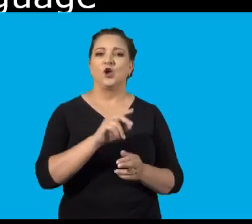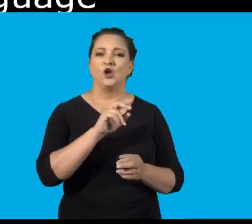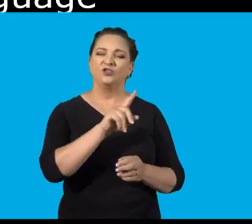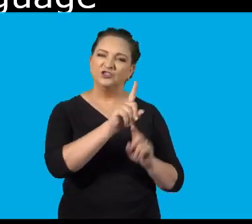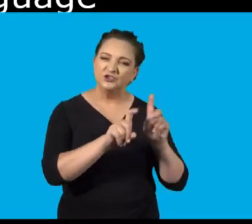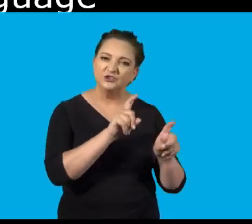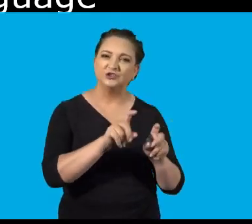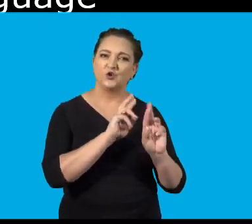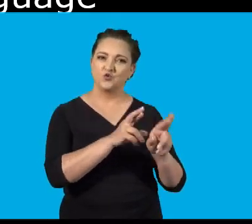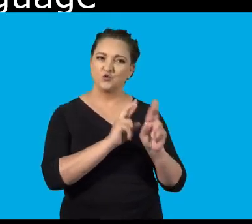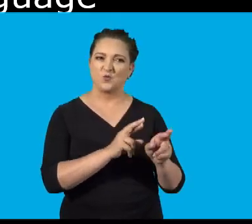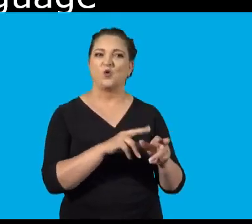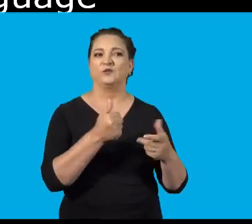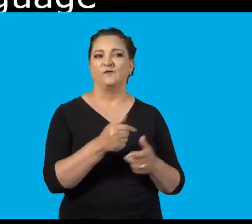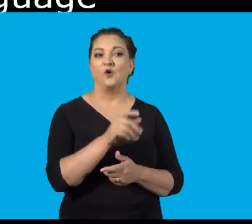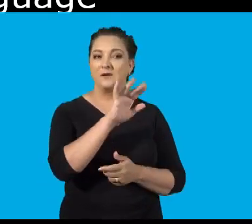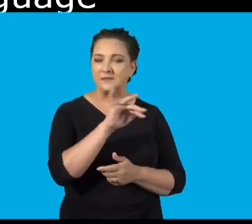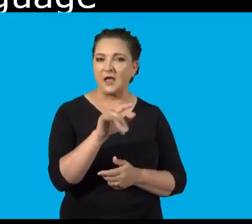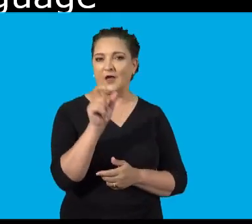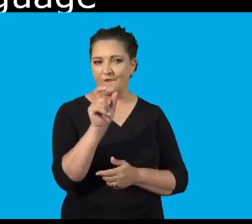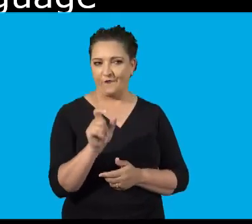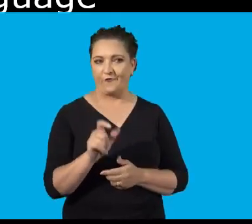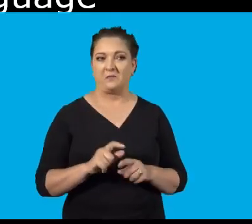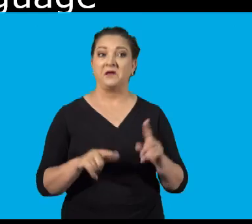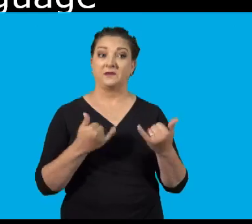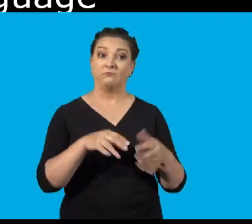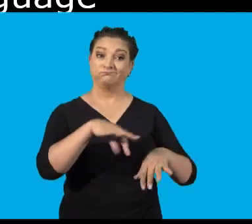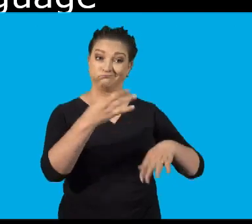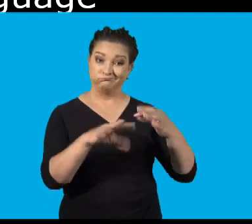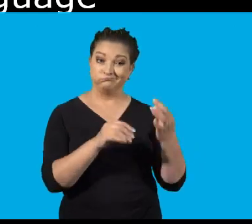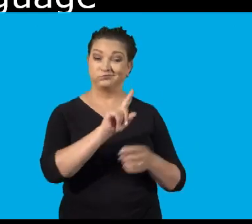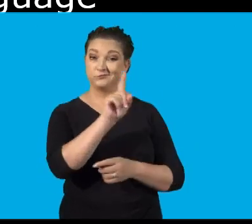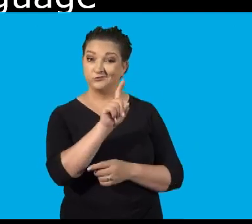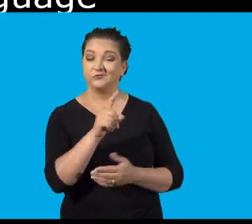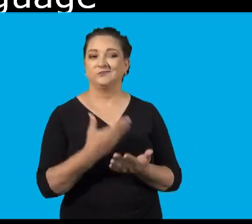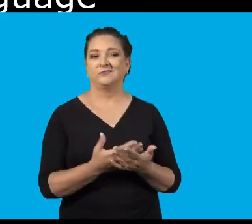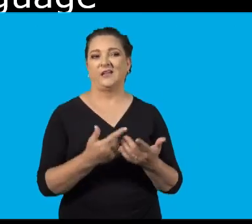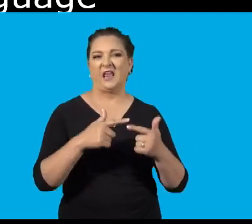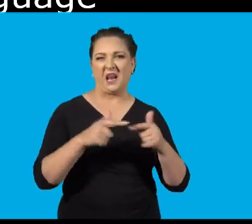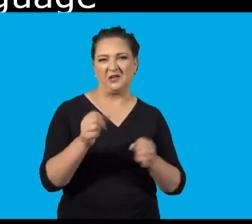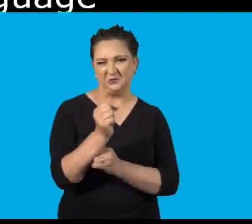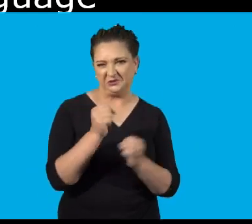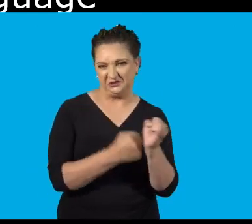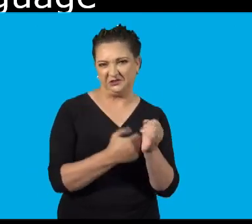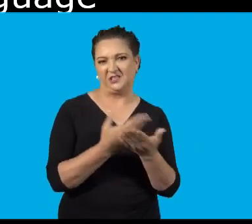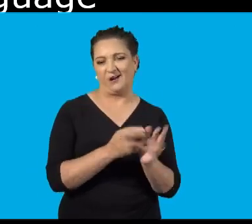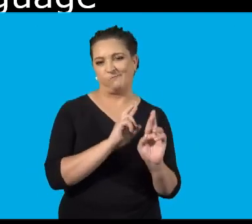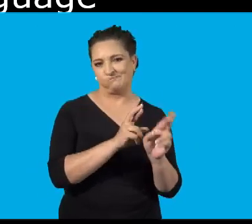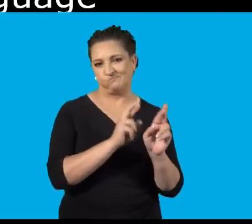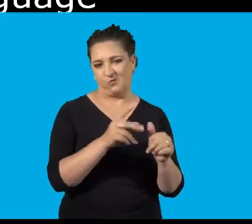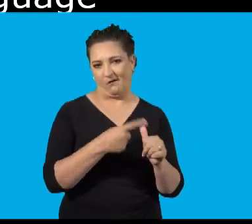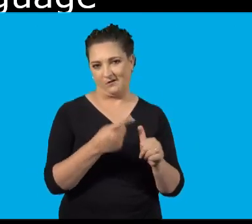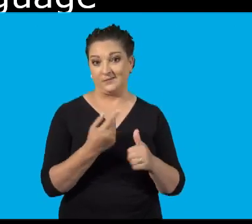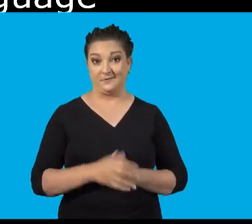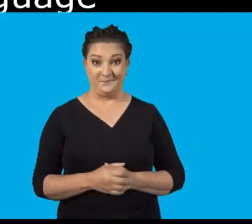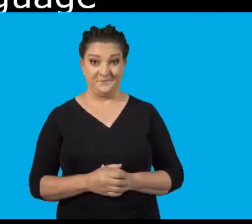questions concerning spelling and vocabulary, and also you'll be analyzing as well as answering questions based on